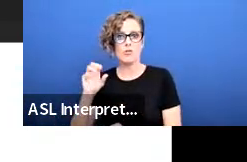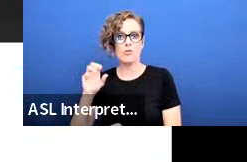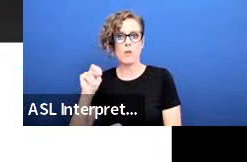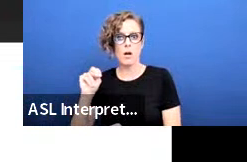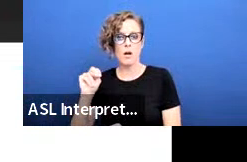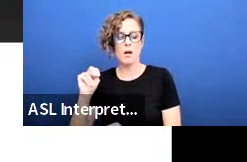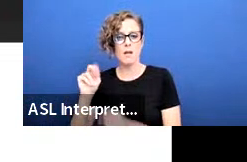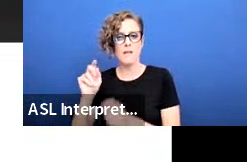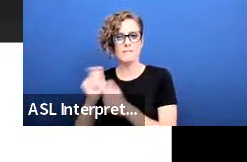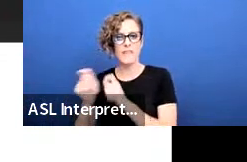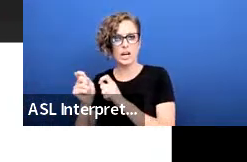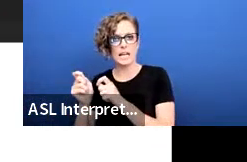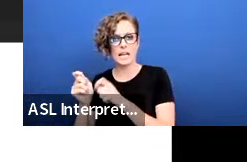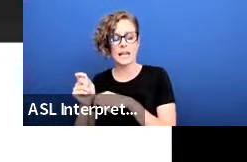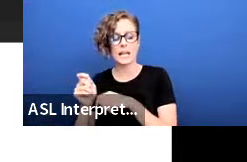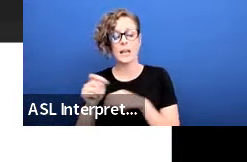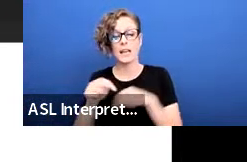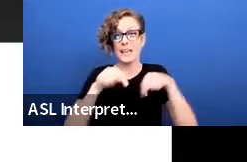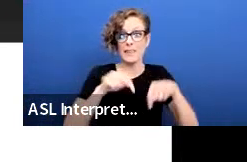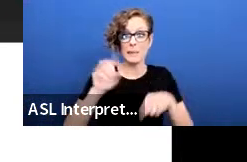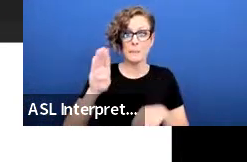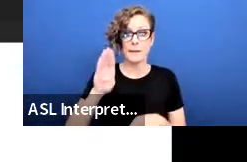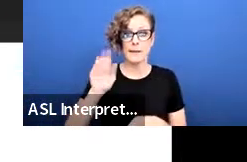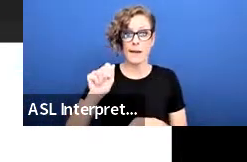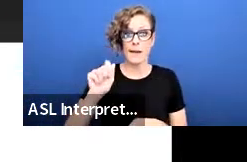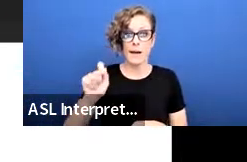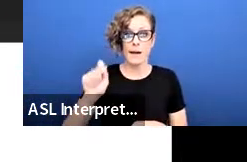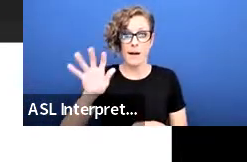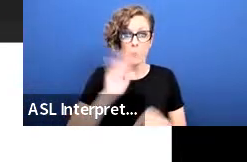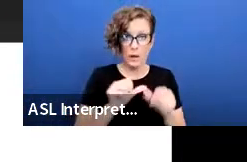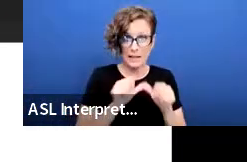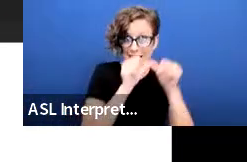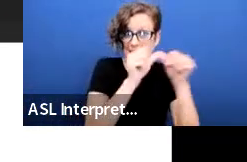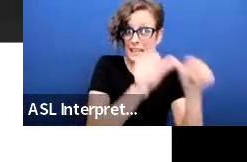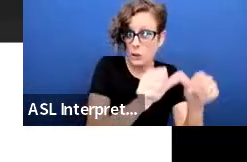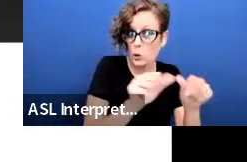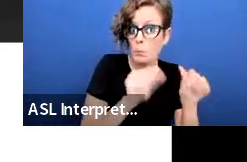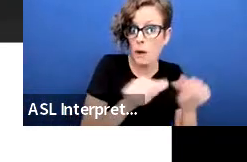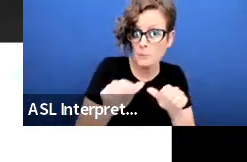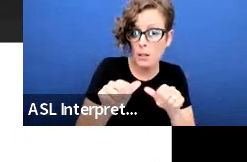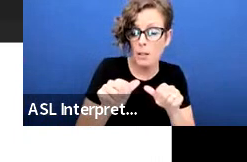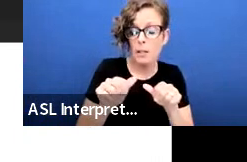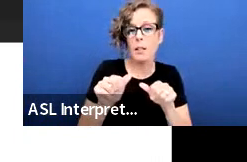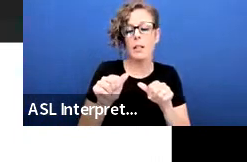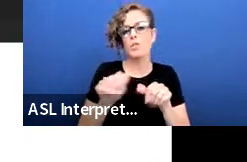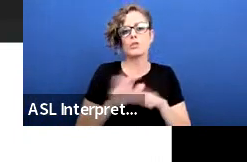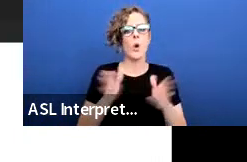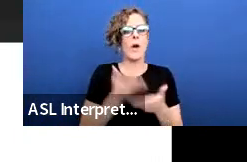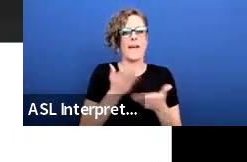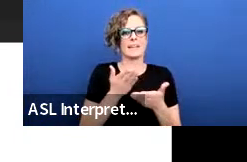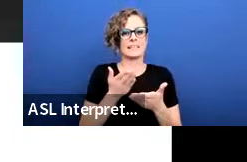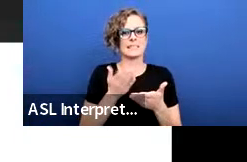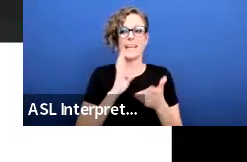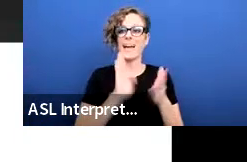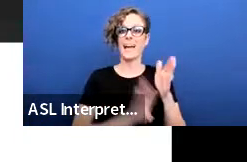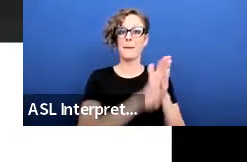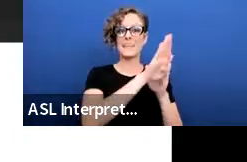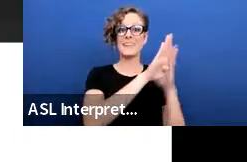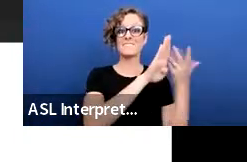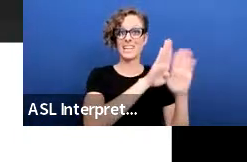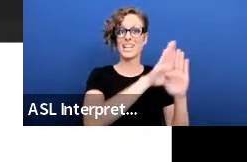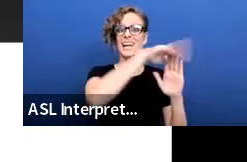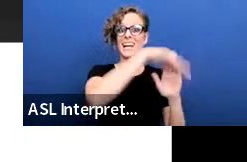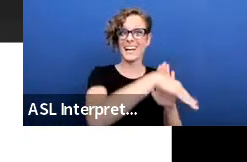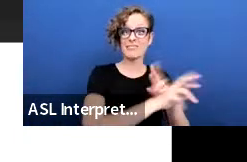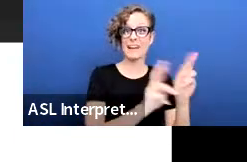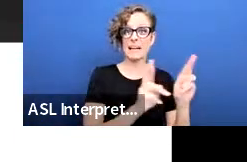could continue to last. I don't have evidence to suggest that things have peaked yet, and so I think we do have